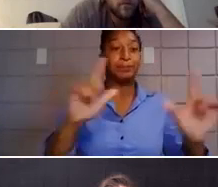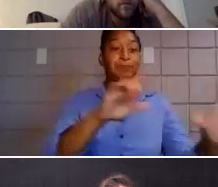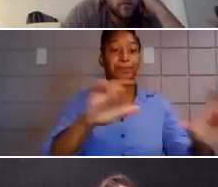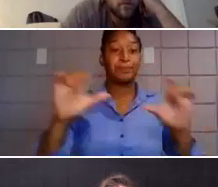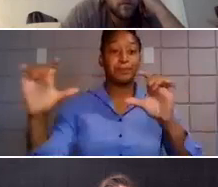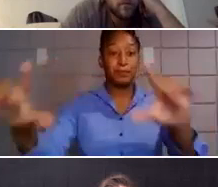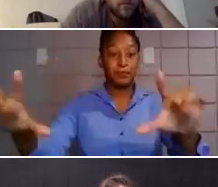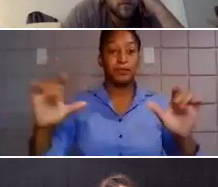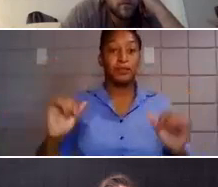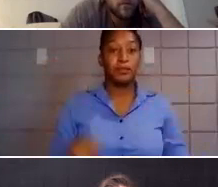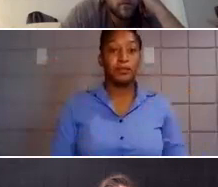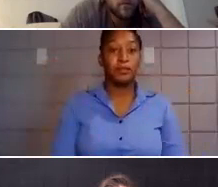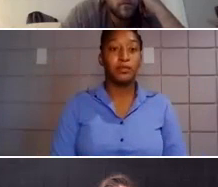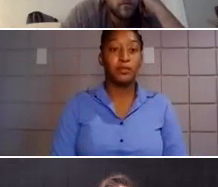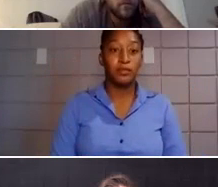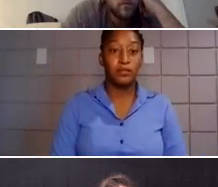Okay, so there we go.